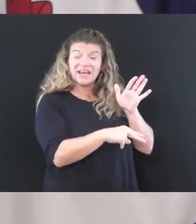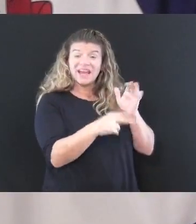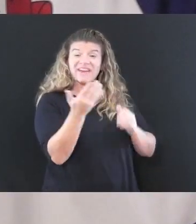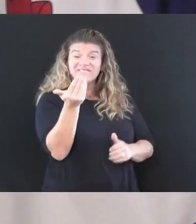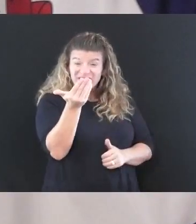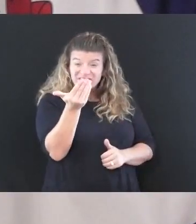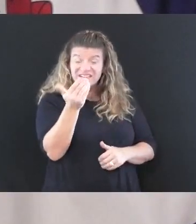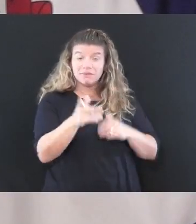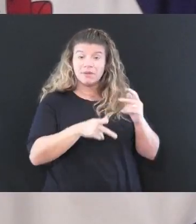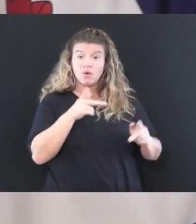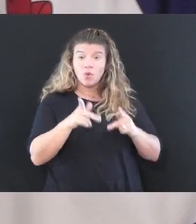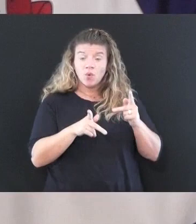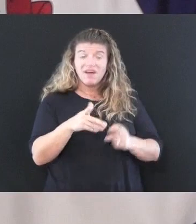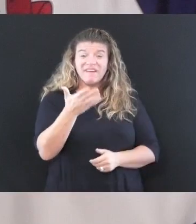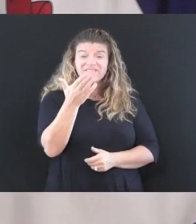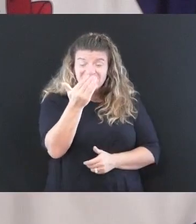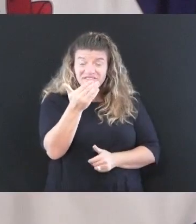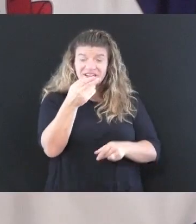15 names.